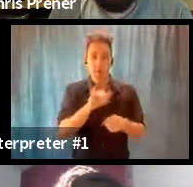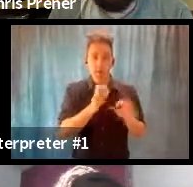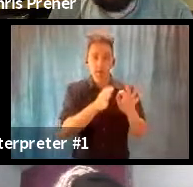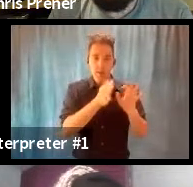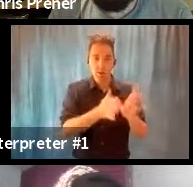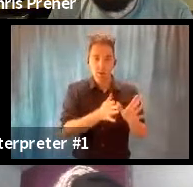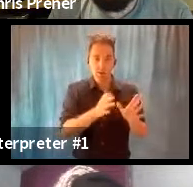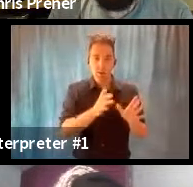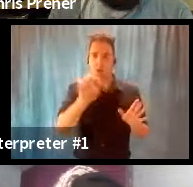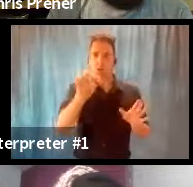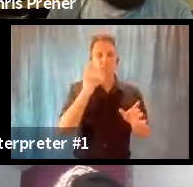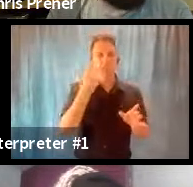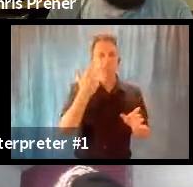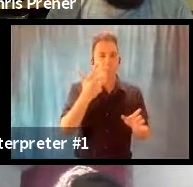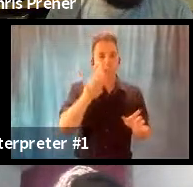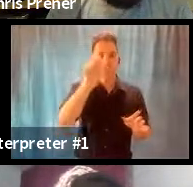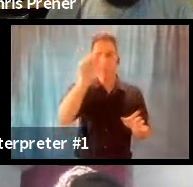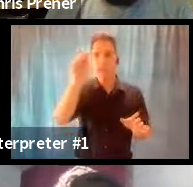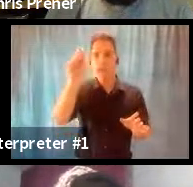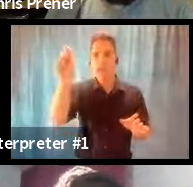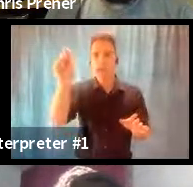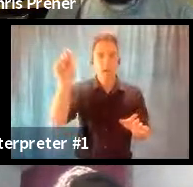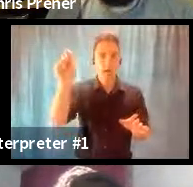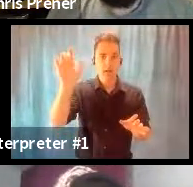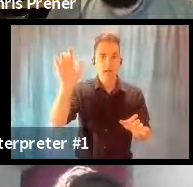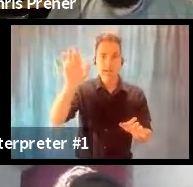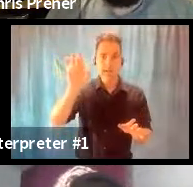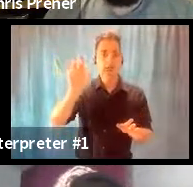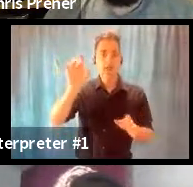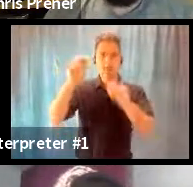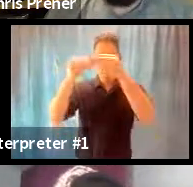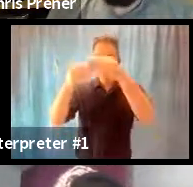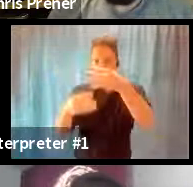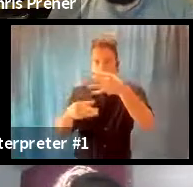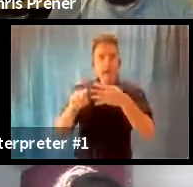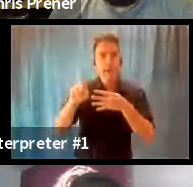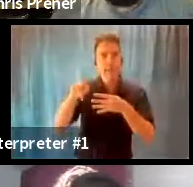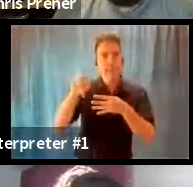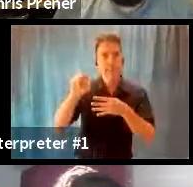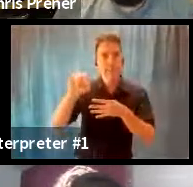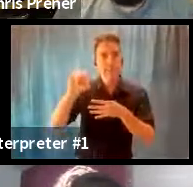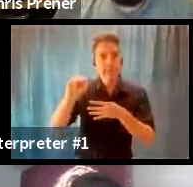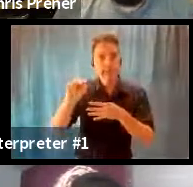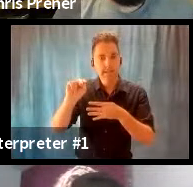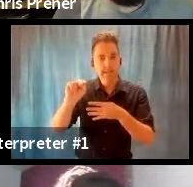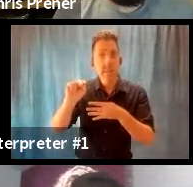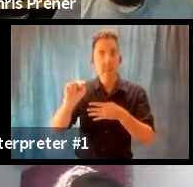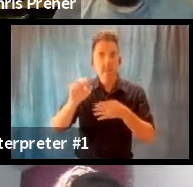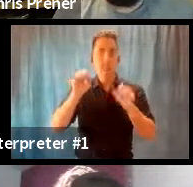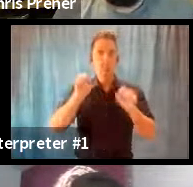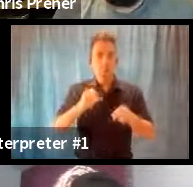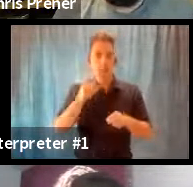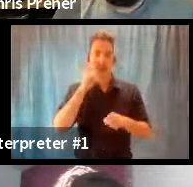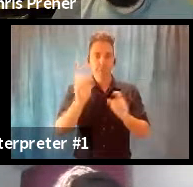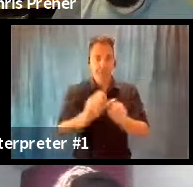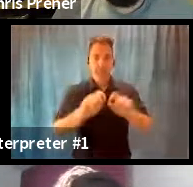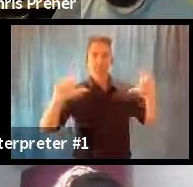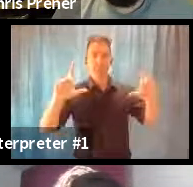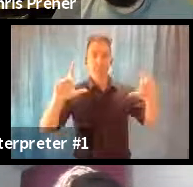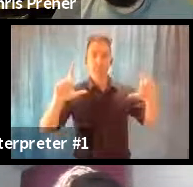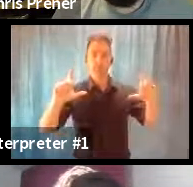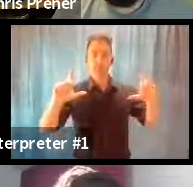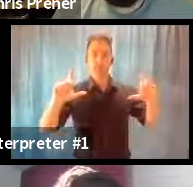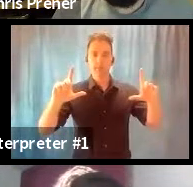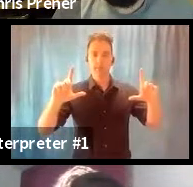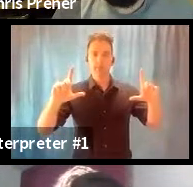screen. So if you need to see the interpreters this evening, please pin the video by clicking or tapping on these